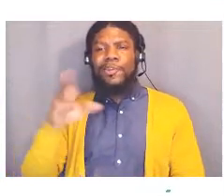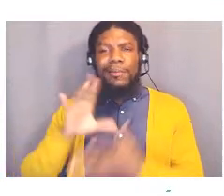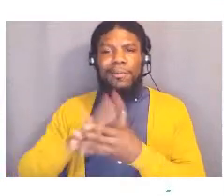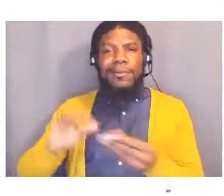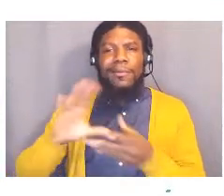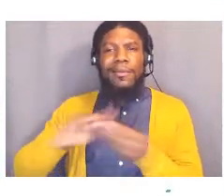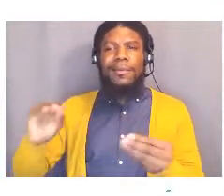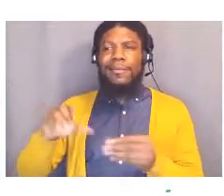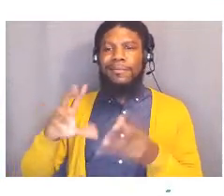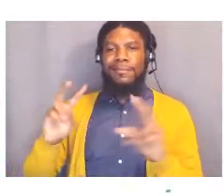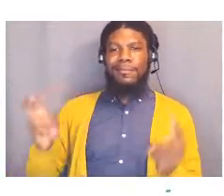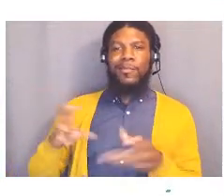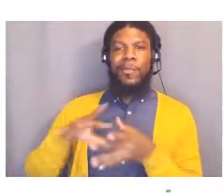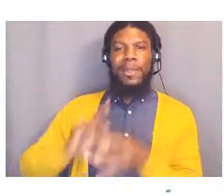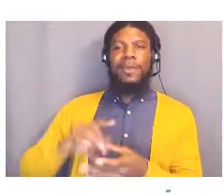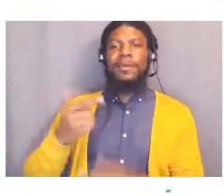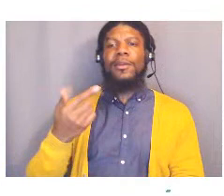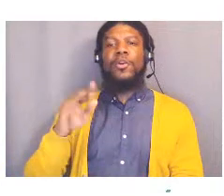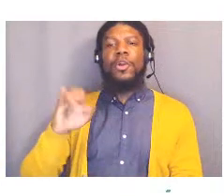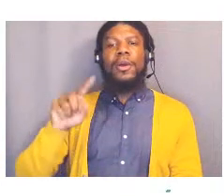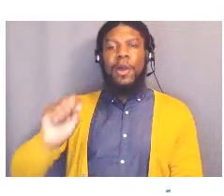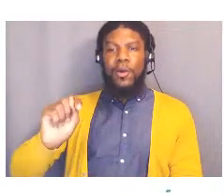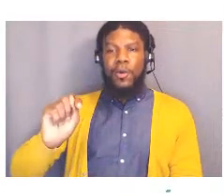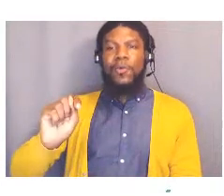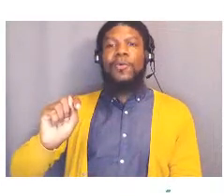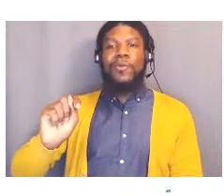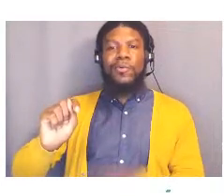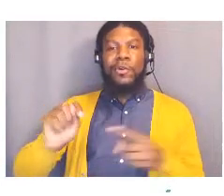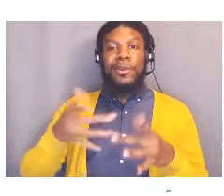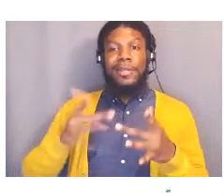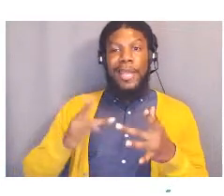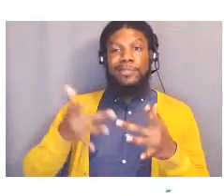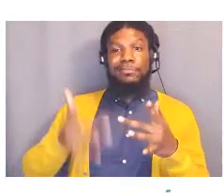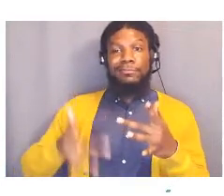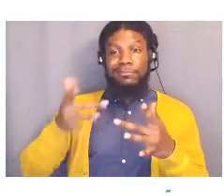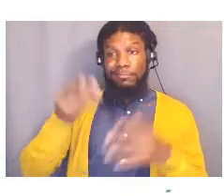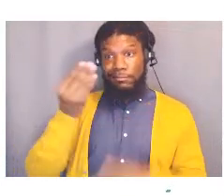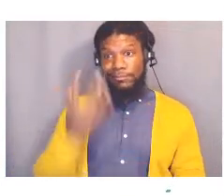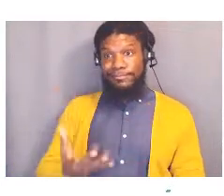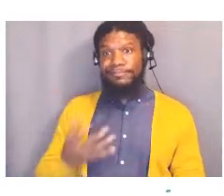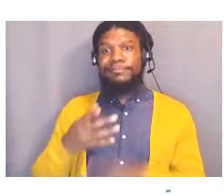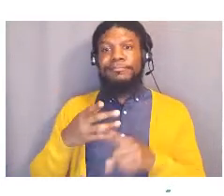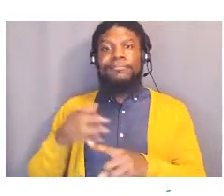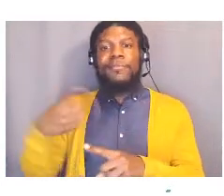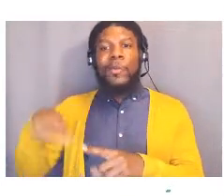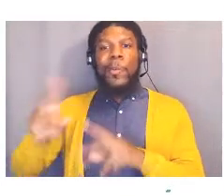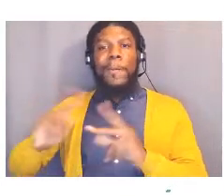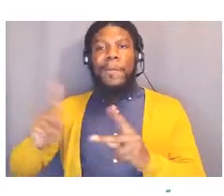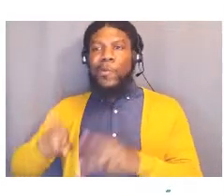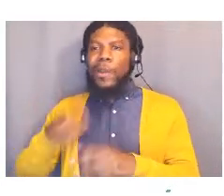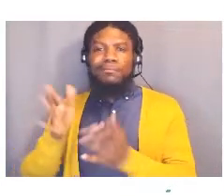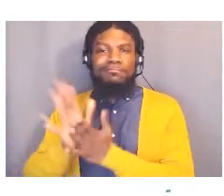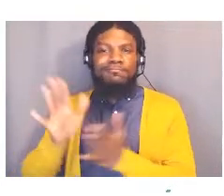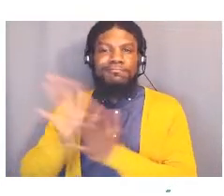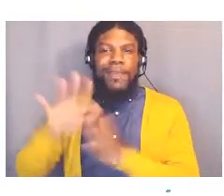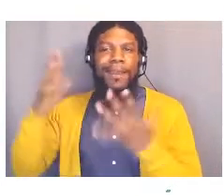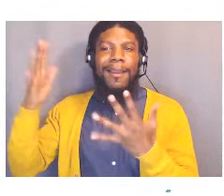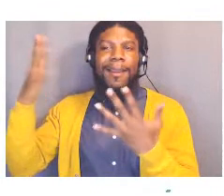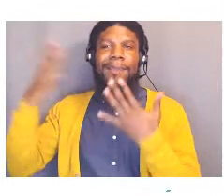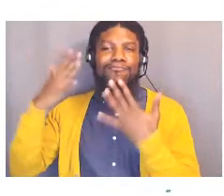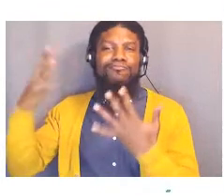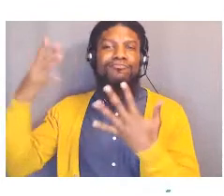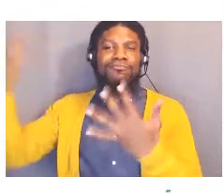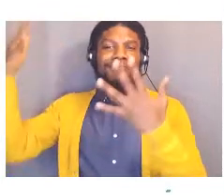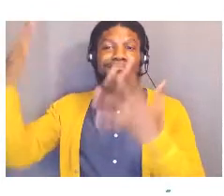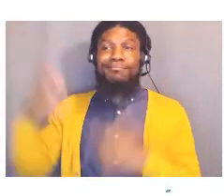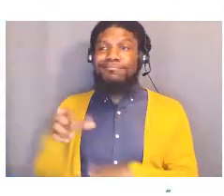the griots. The griots were those who sang the praise songs, told